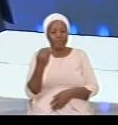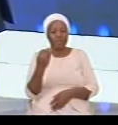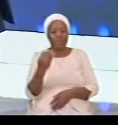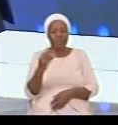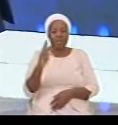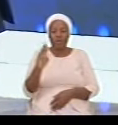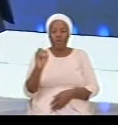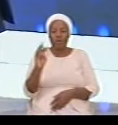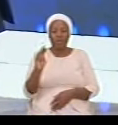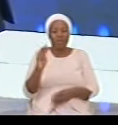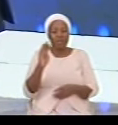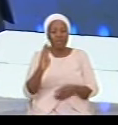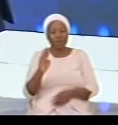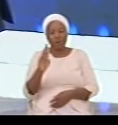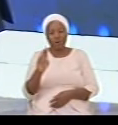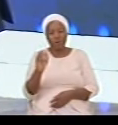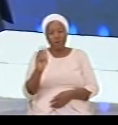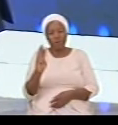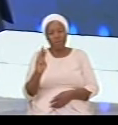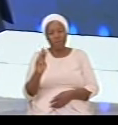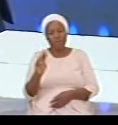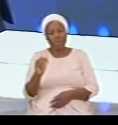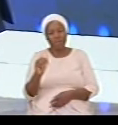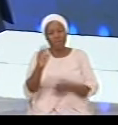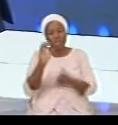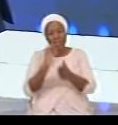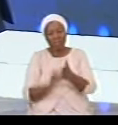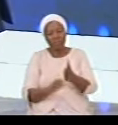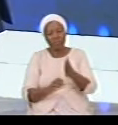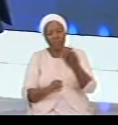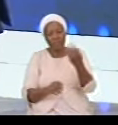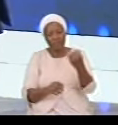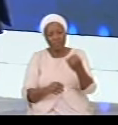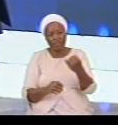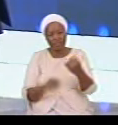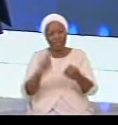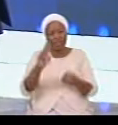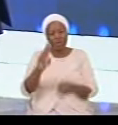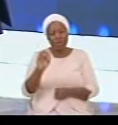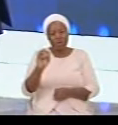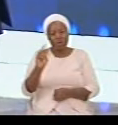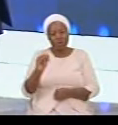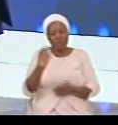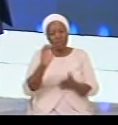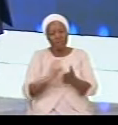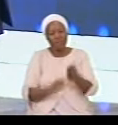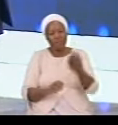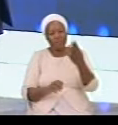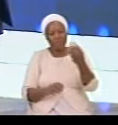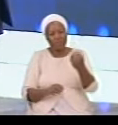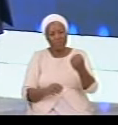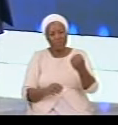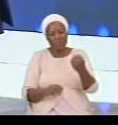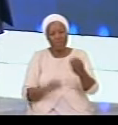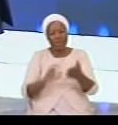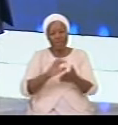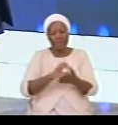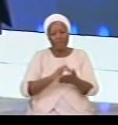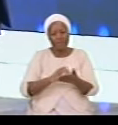Romans chapter 14. I'm reading from verse